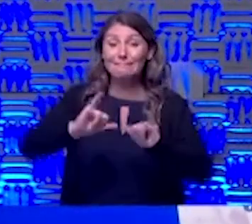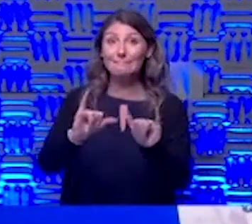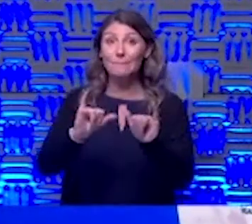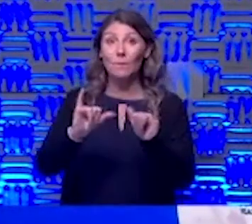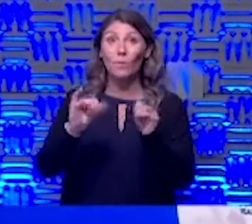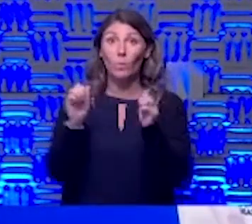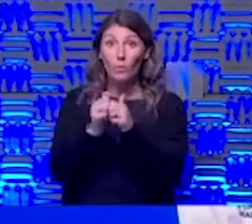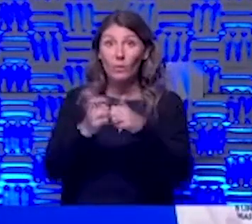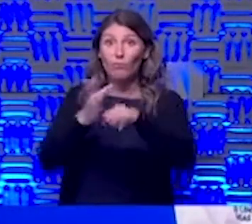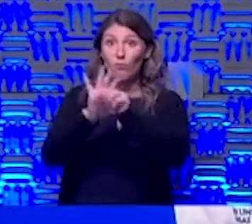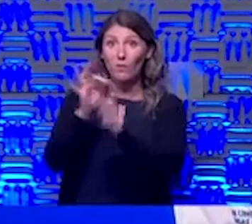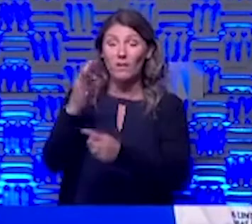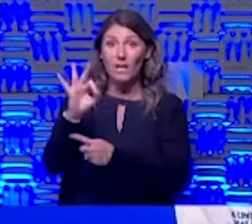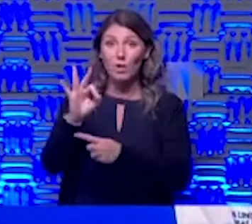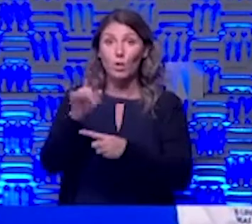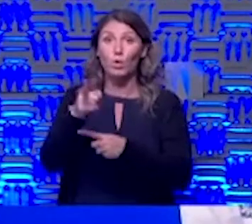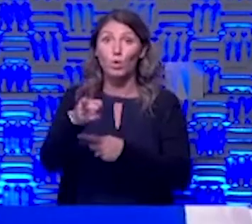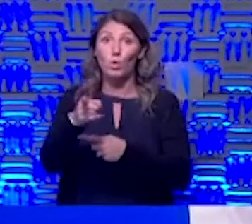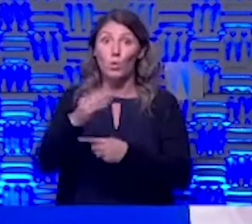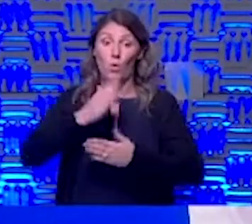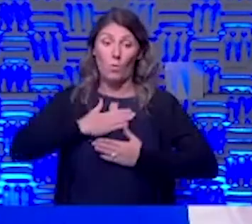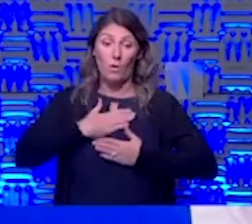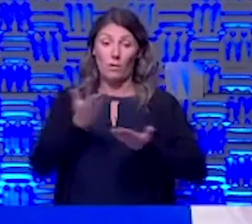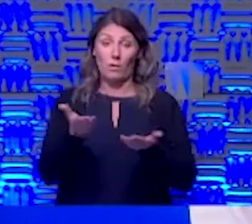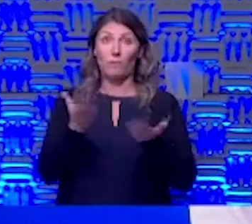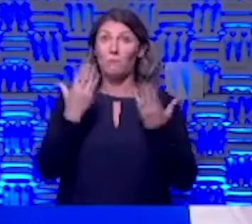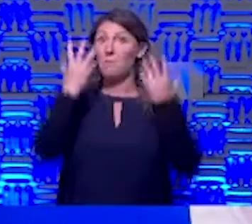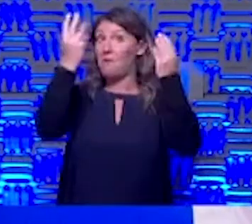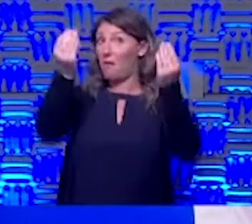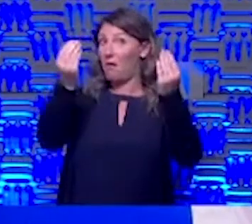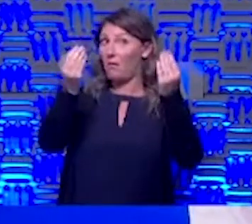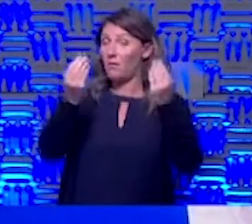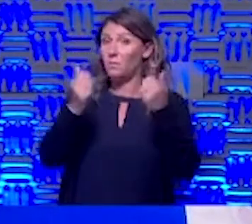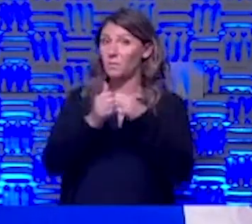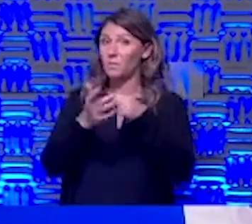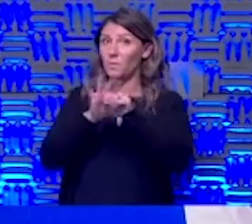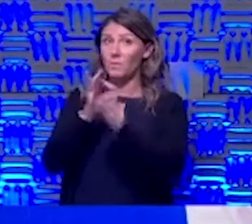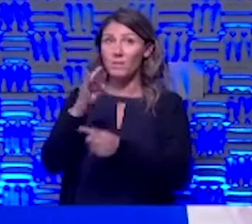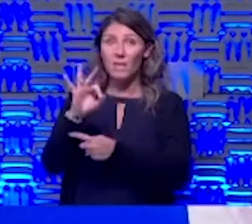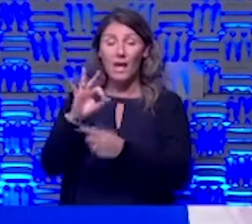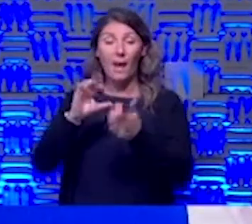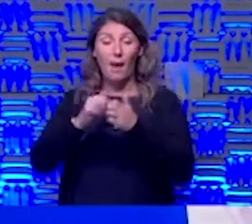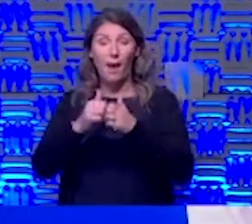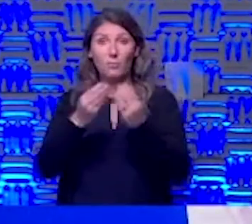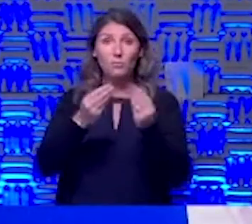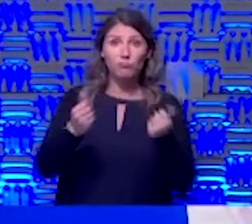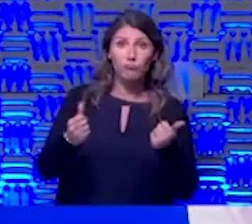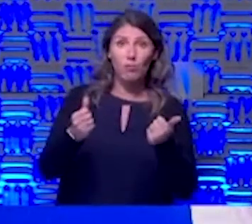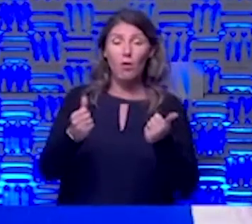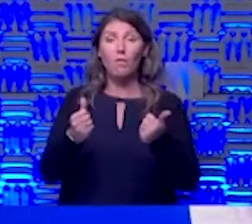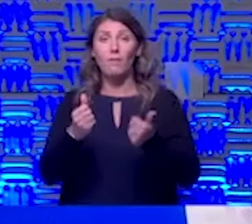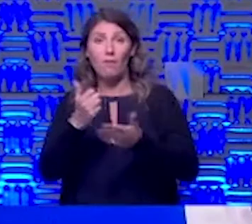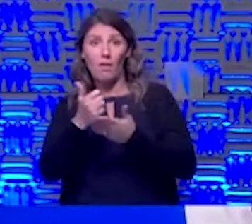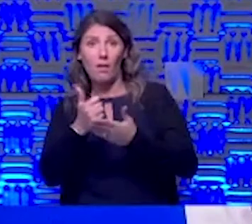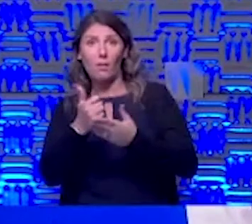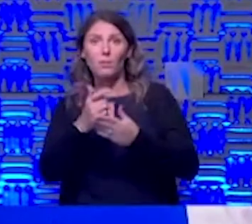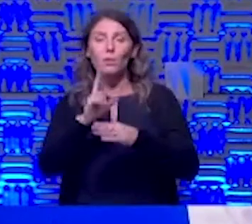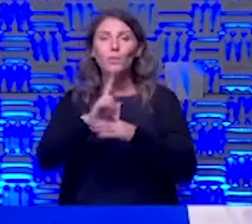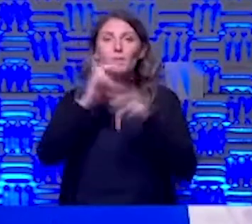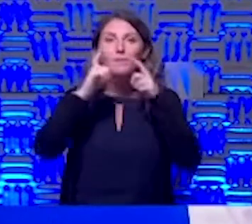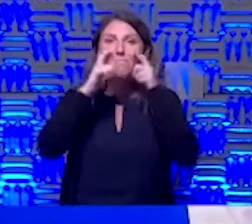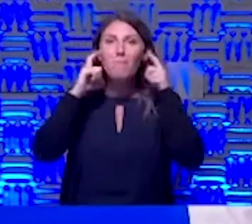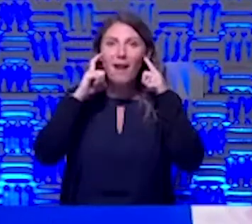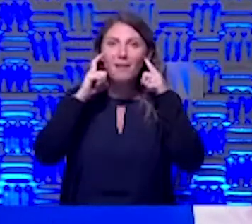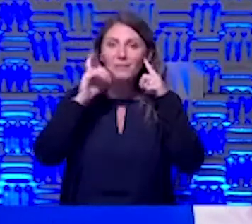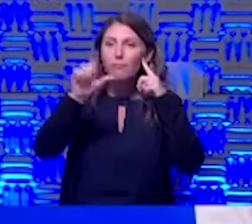about it. You're opening yourself up to Corona. How do you solve for that? You solve for that by wearing a mask and making sure everybody else around you wears a mask, because